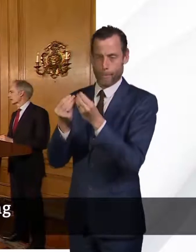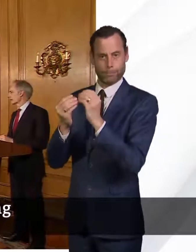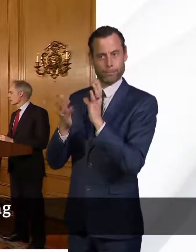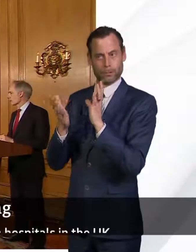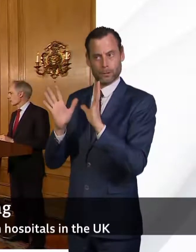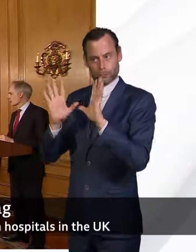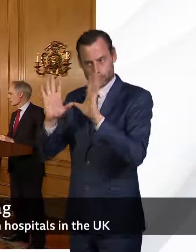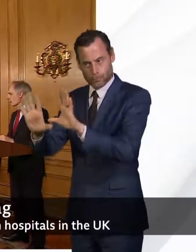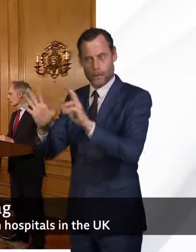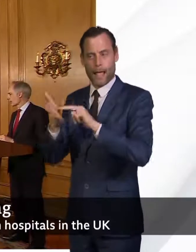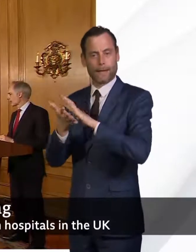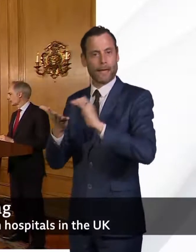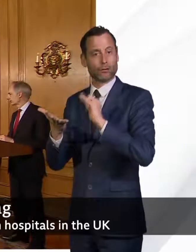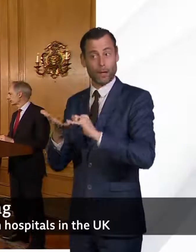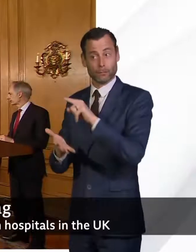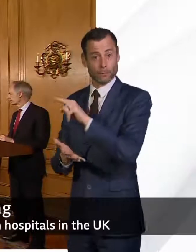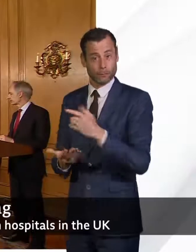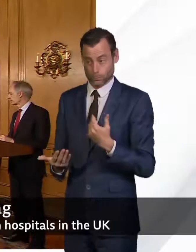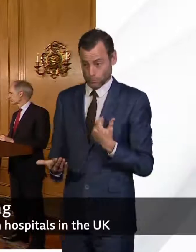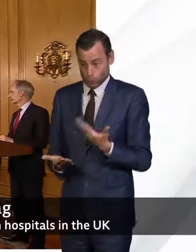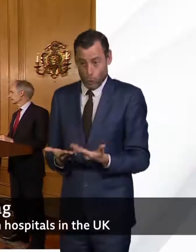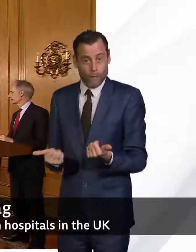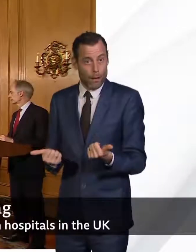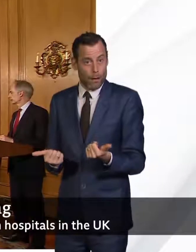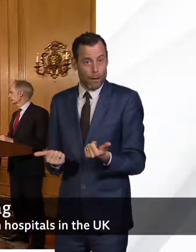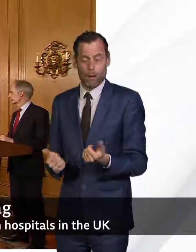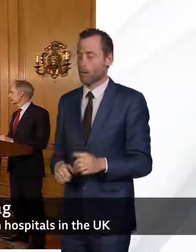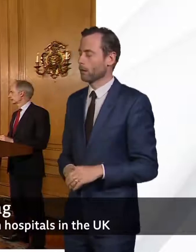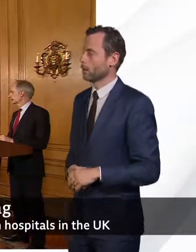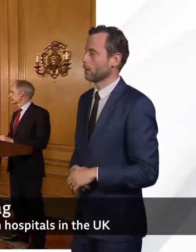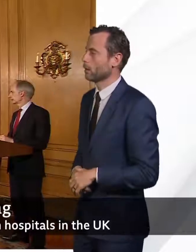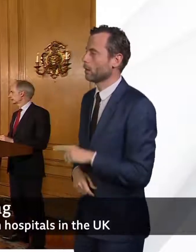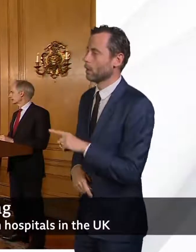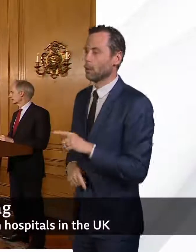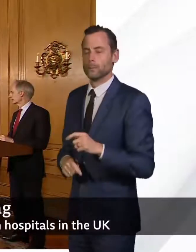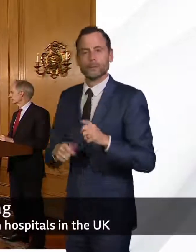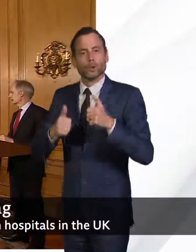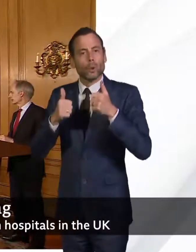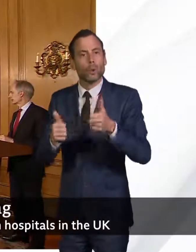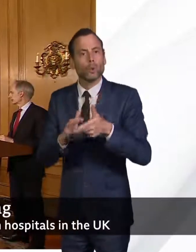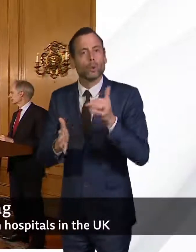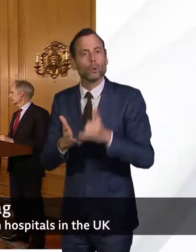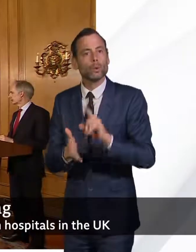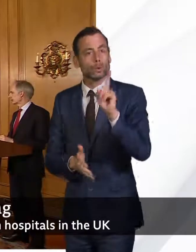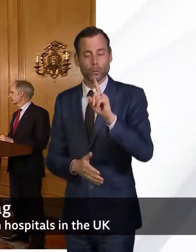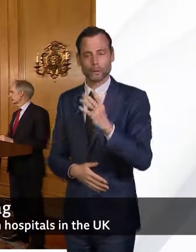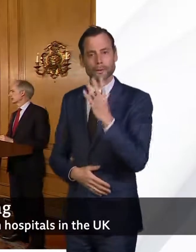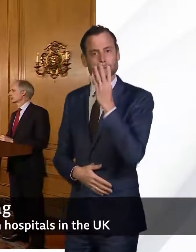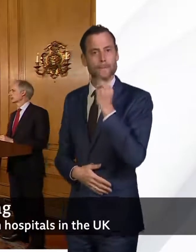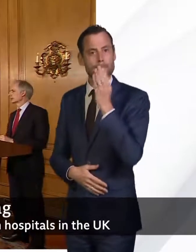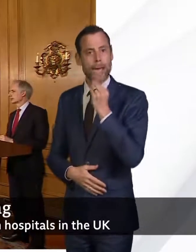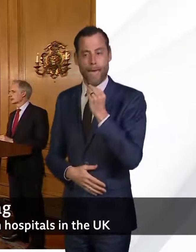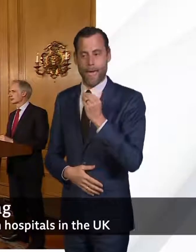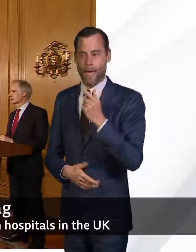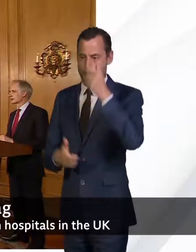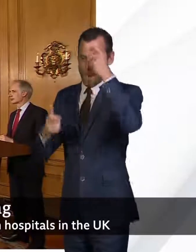the second point, which is that it is good news that there are spare ventilated beds available